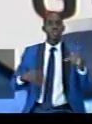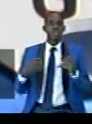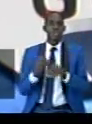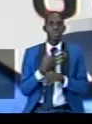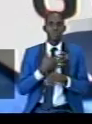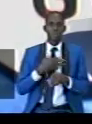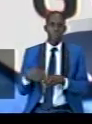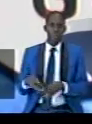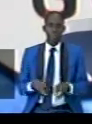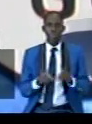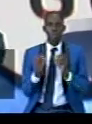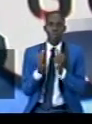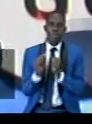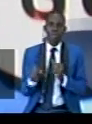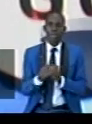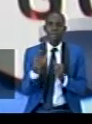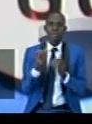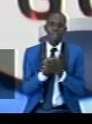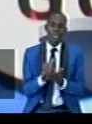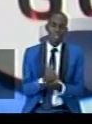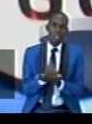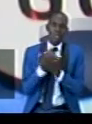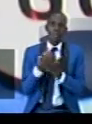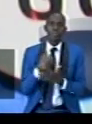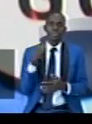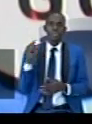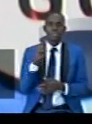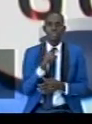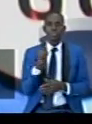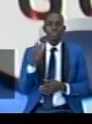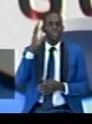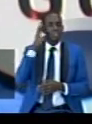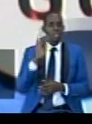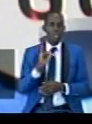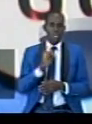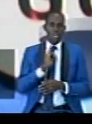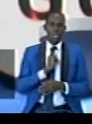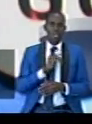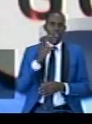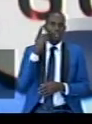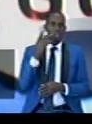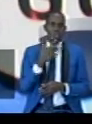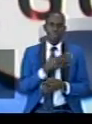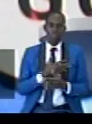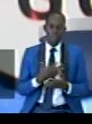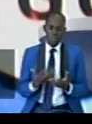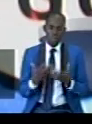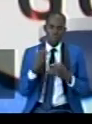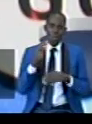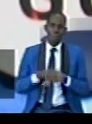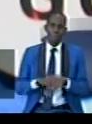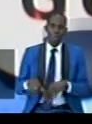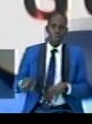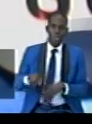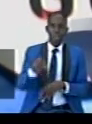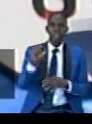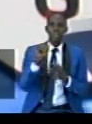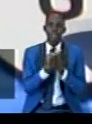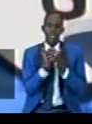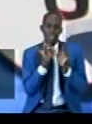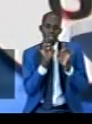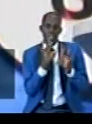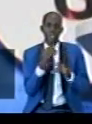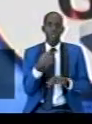help me. Therefore shall I see my desire upon them that hate me. And then